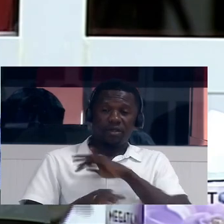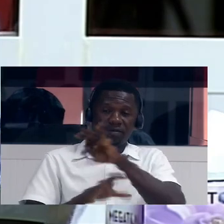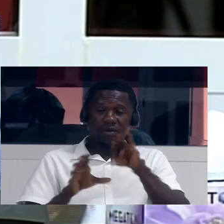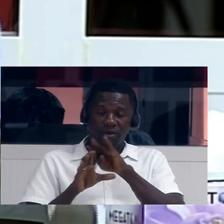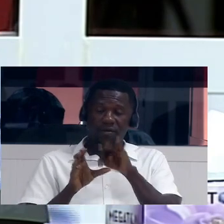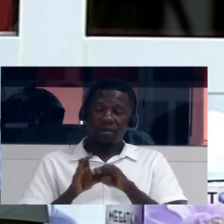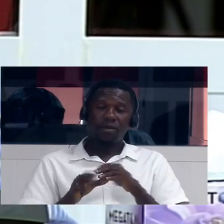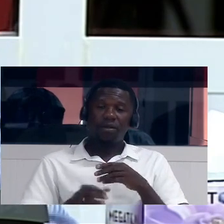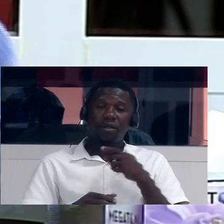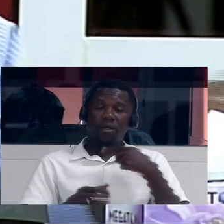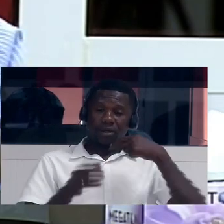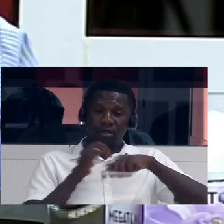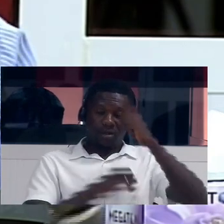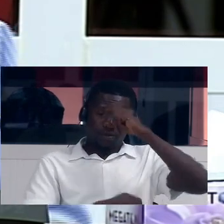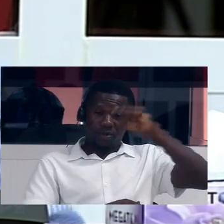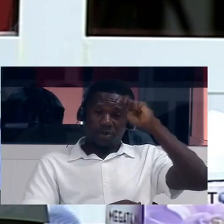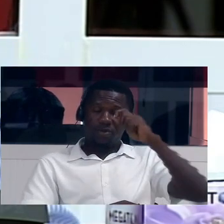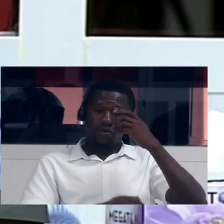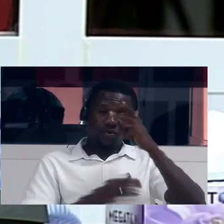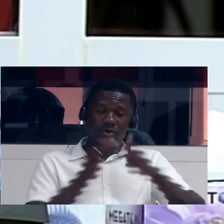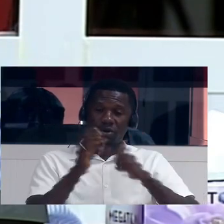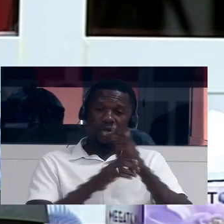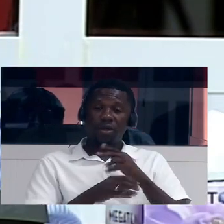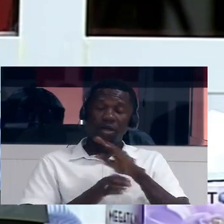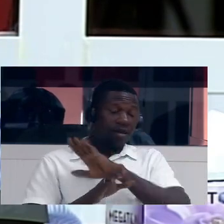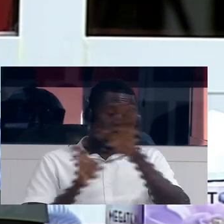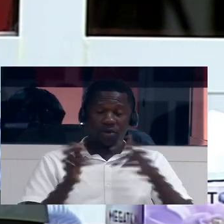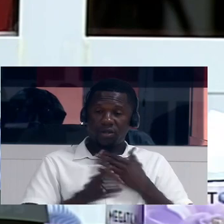In the police world, everybody's an enemy.